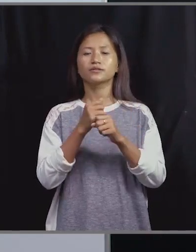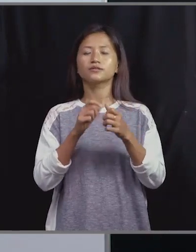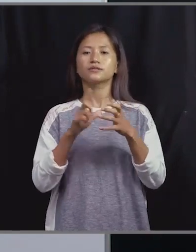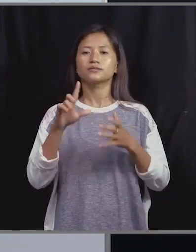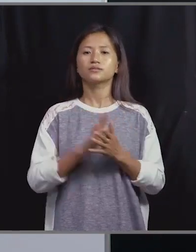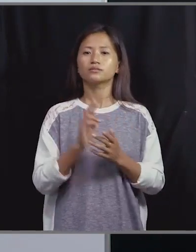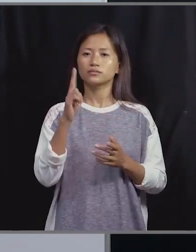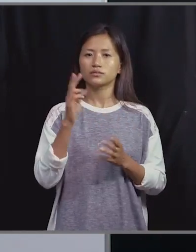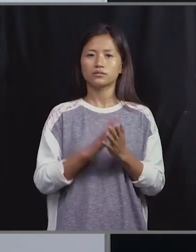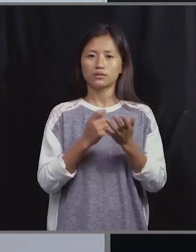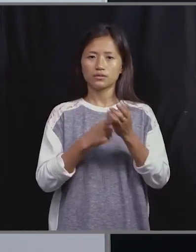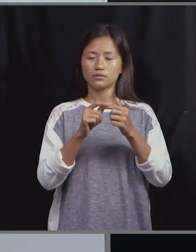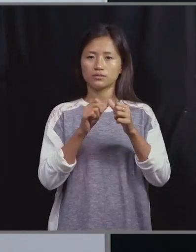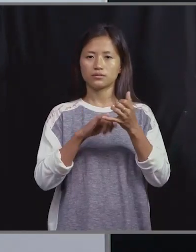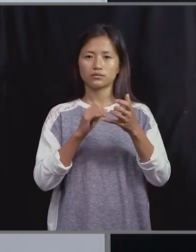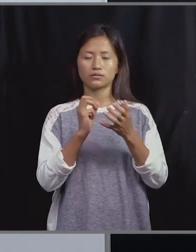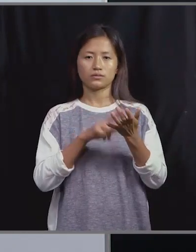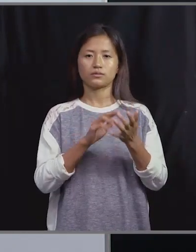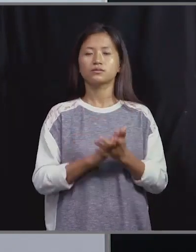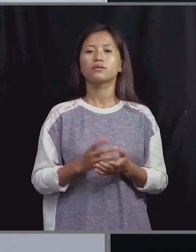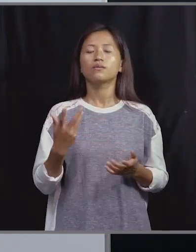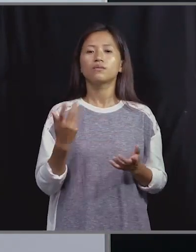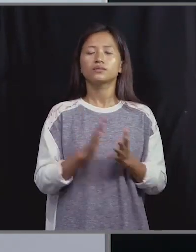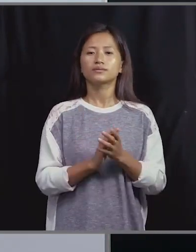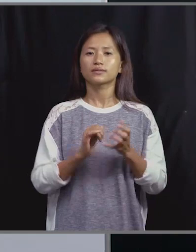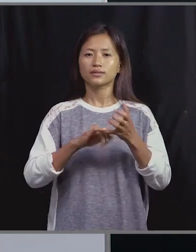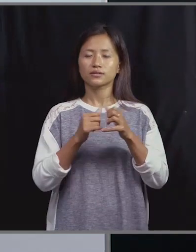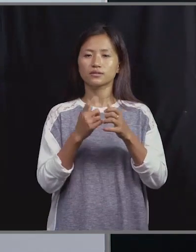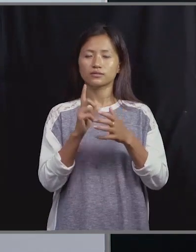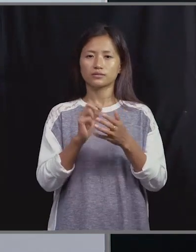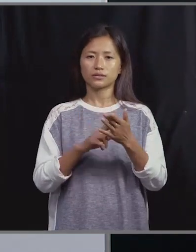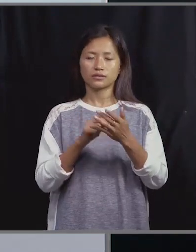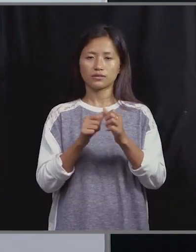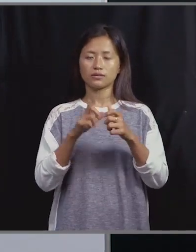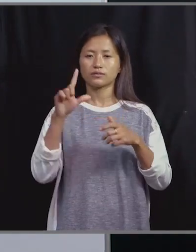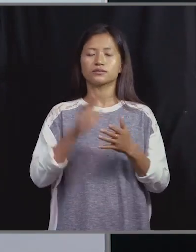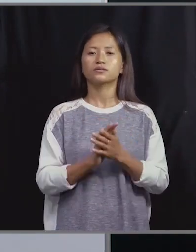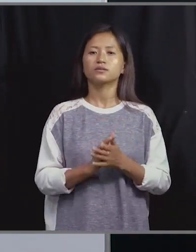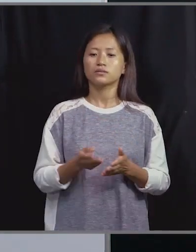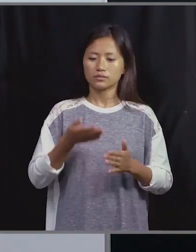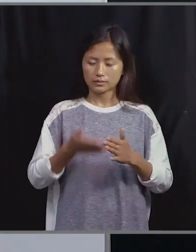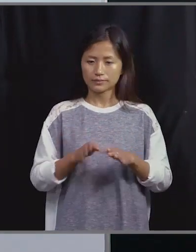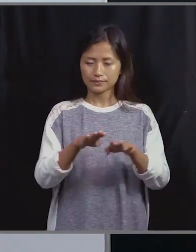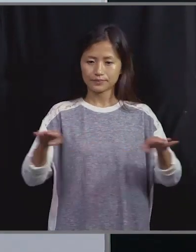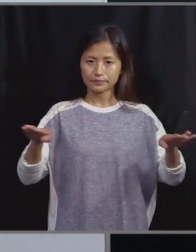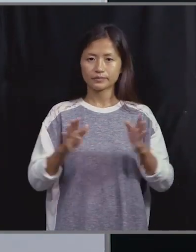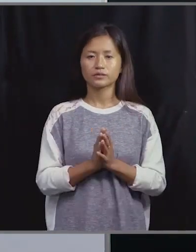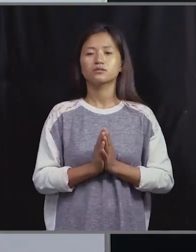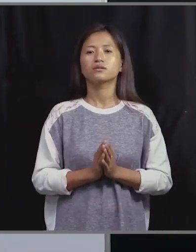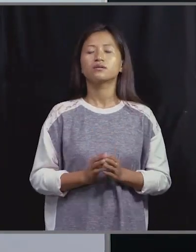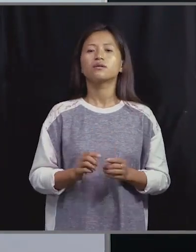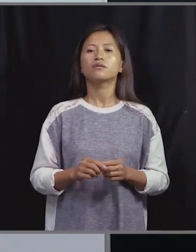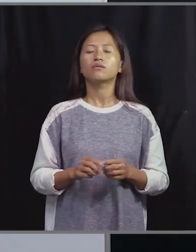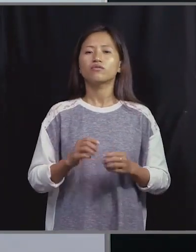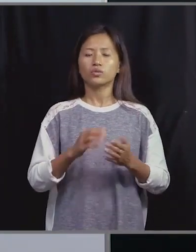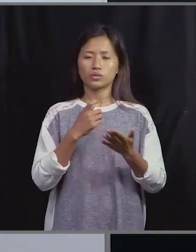The first reason why the Santal came down towards the slope is that the zamindars or the landlords